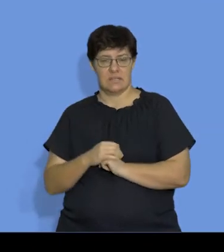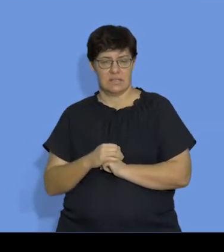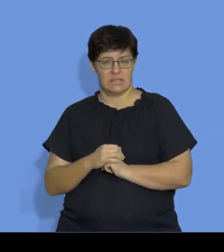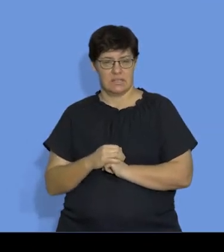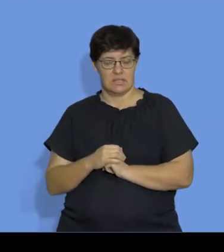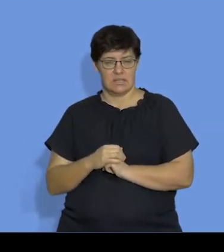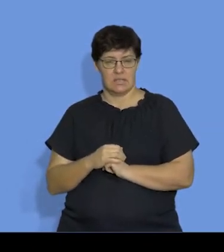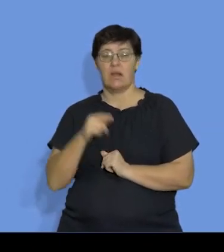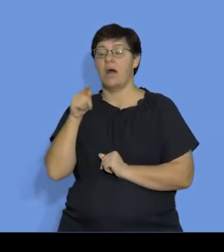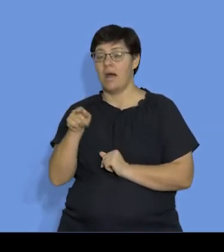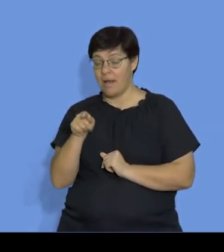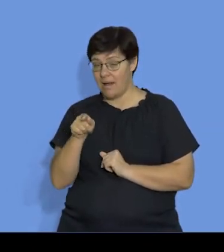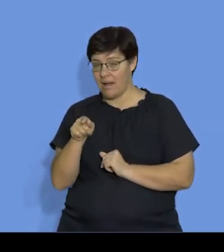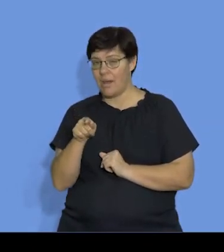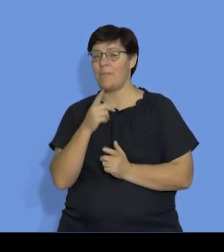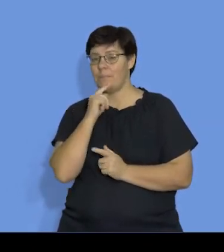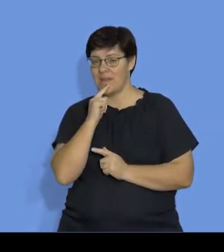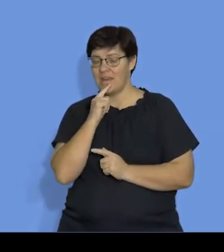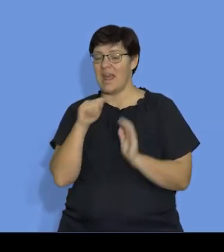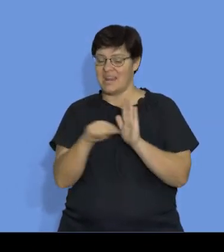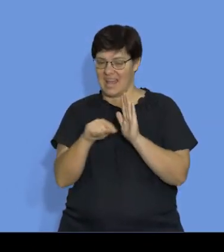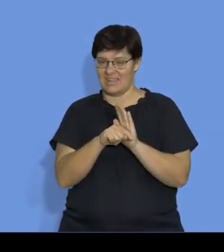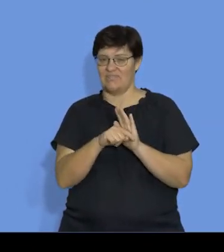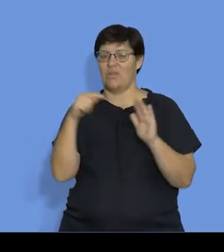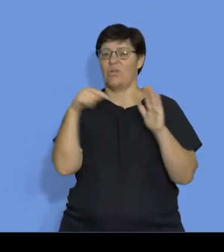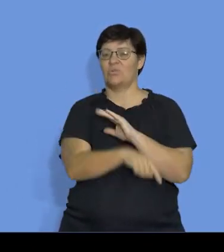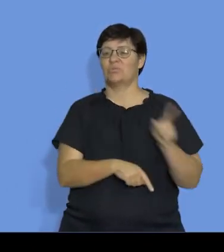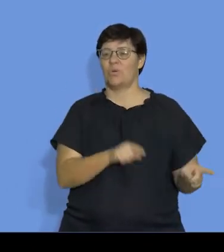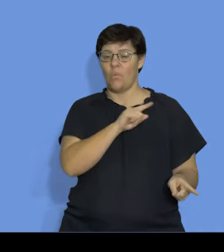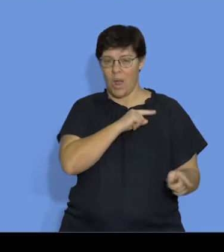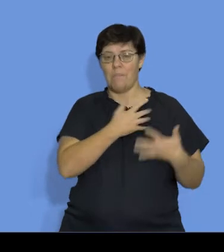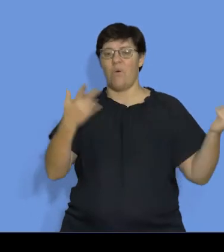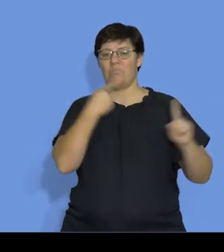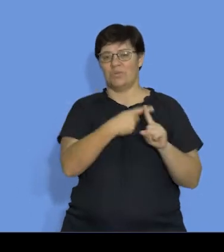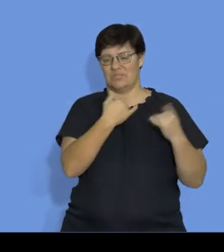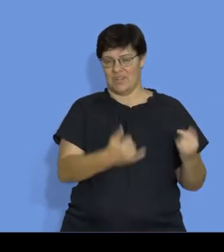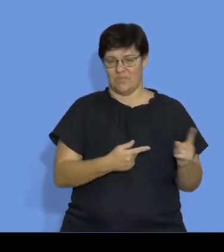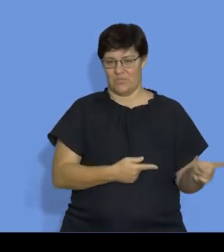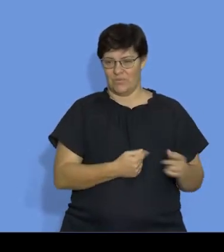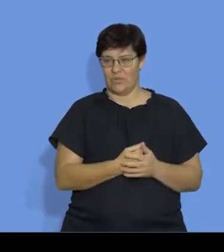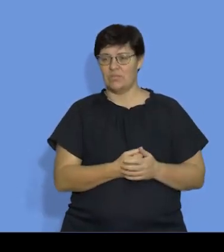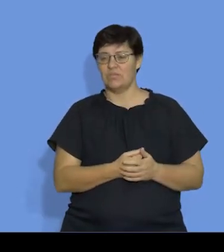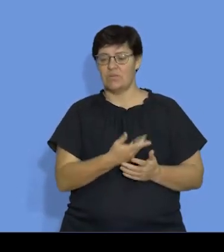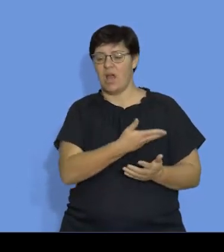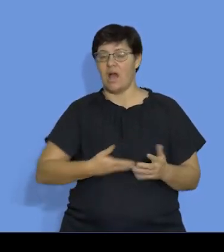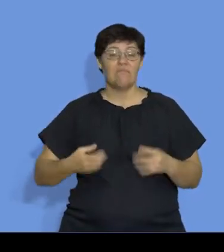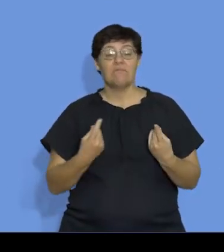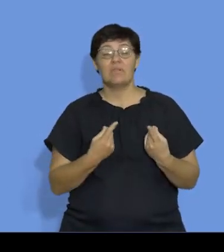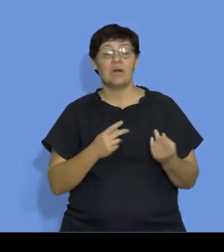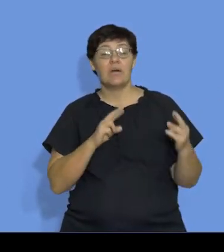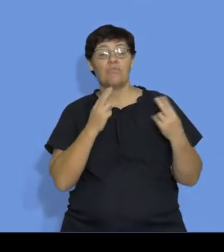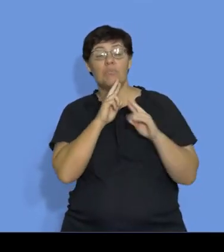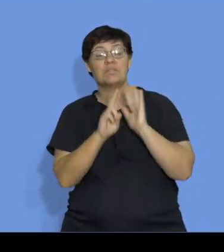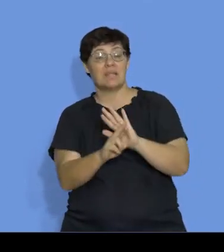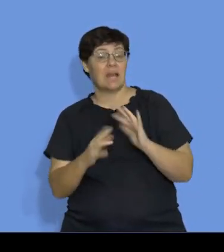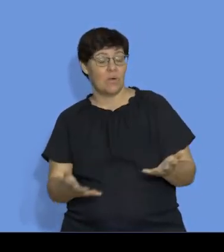aluminium? Aluminium has lost electrons. And then how do we represent this half reaction? It's going to be aluminium,